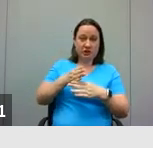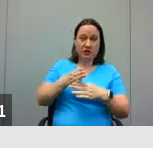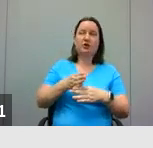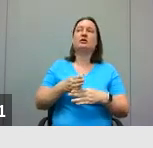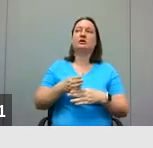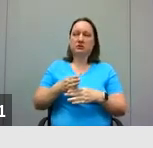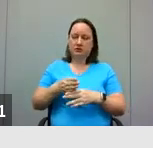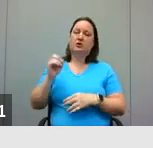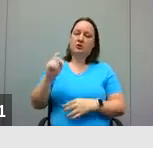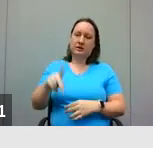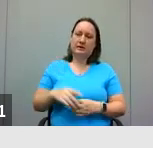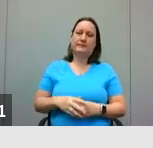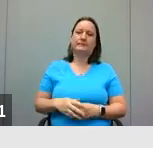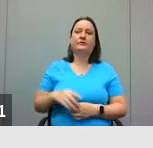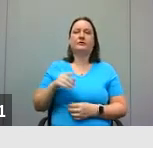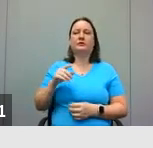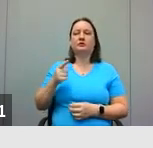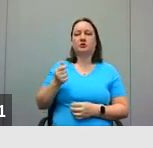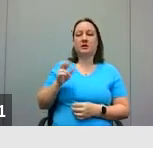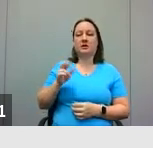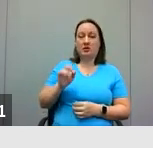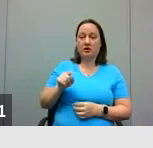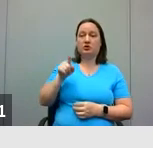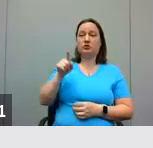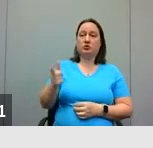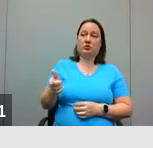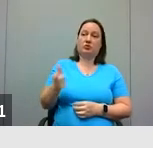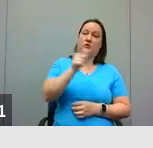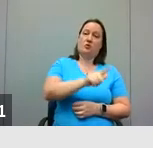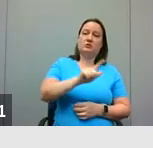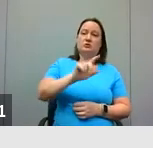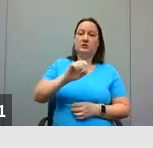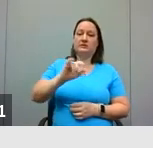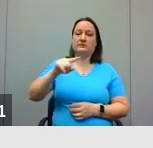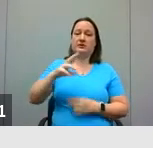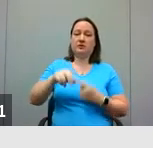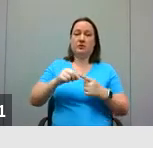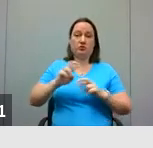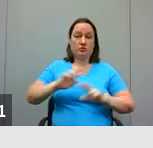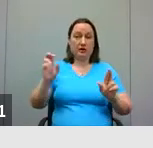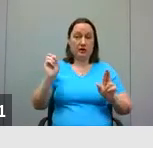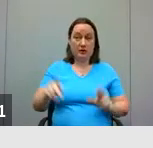throw it to Elizabeth when you're ready, okay, Garrett? Sounds good. All right.